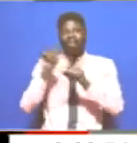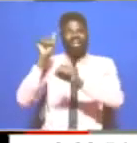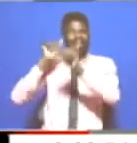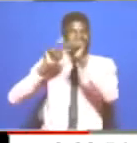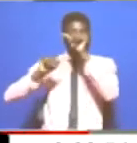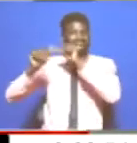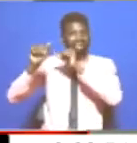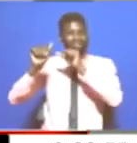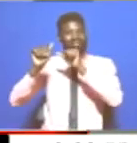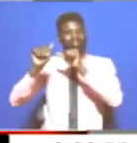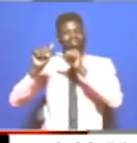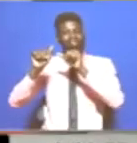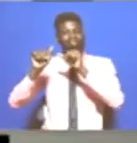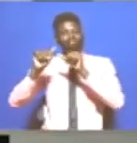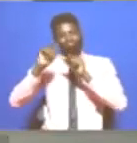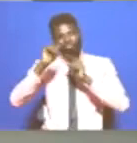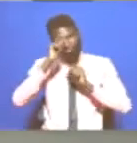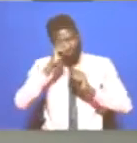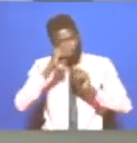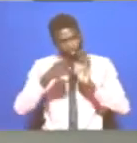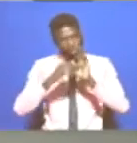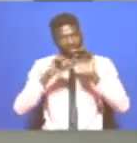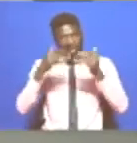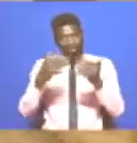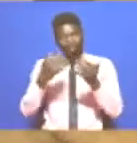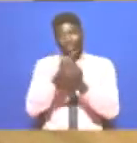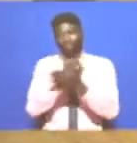feature, My Culture.